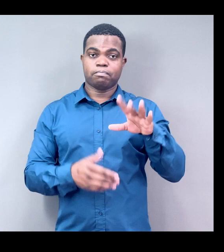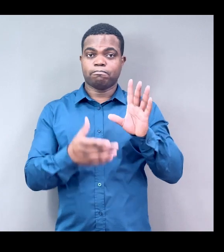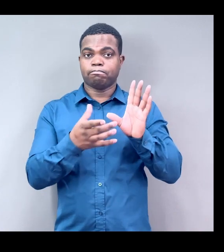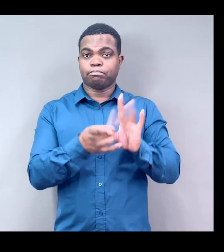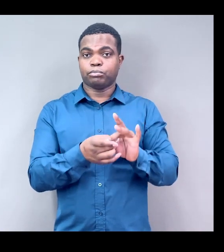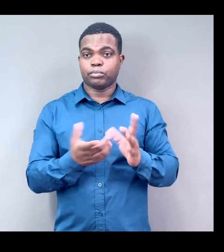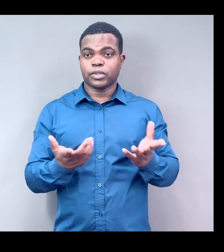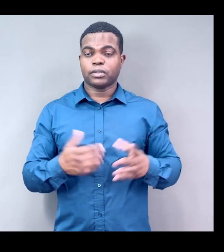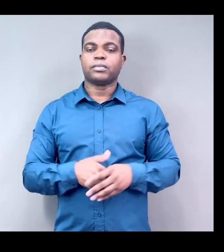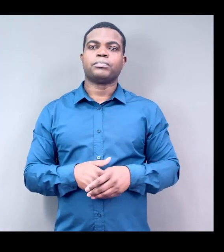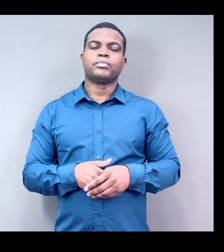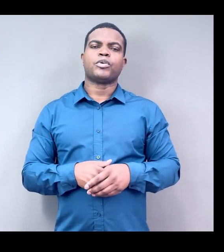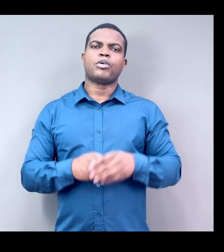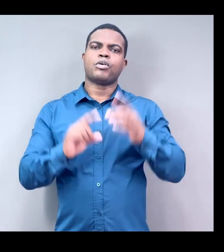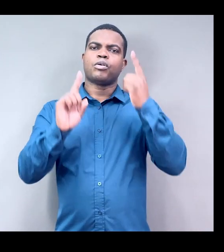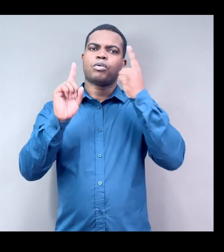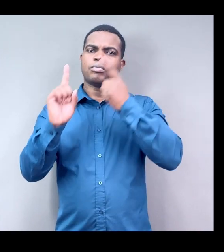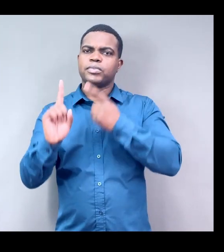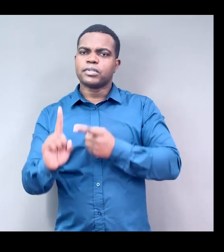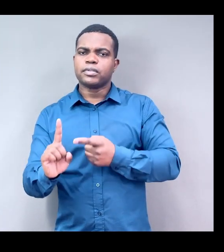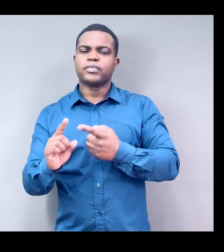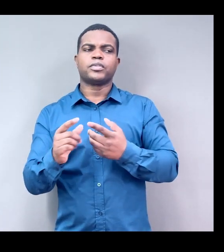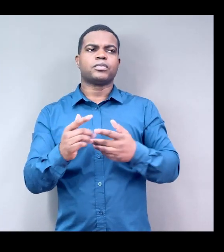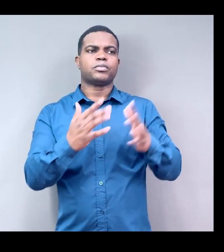So all of these